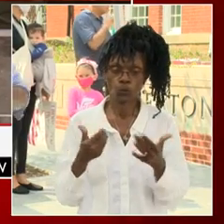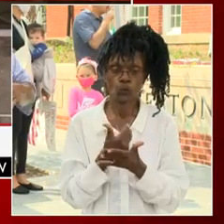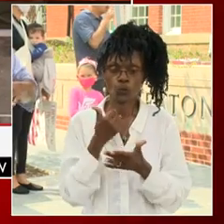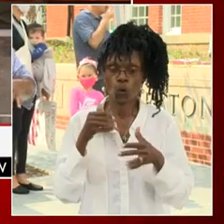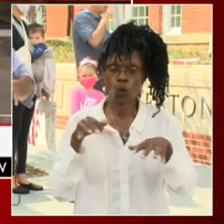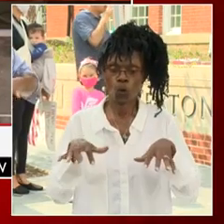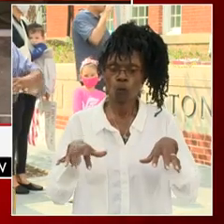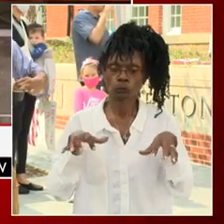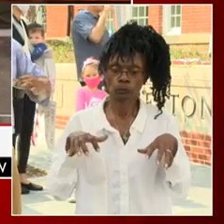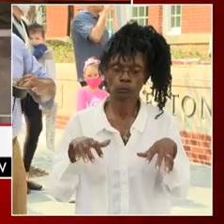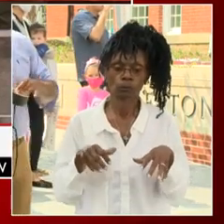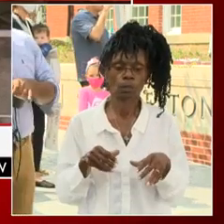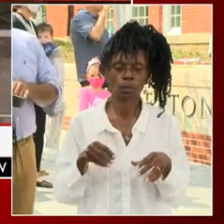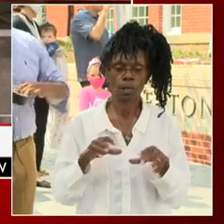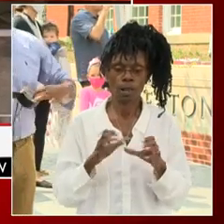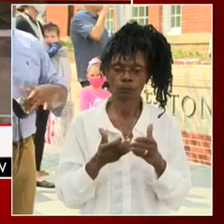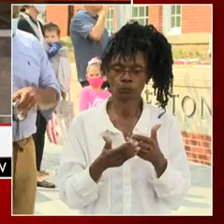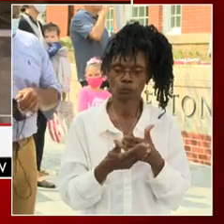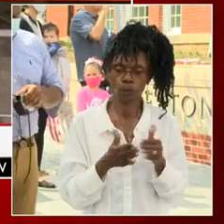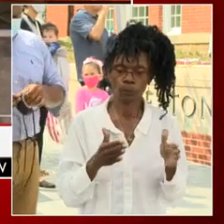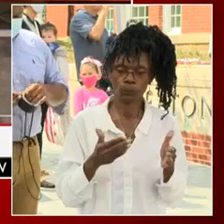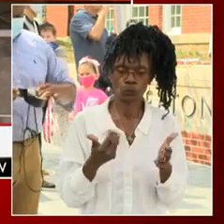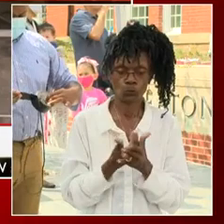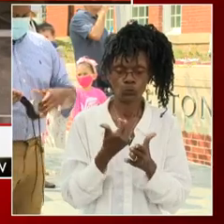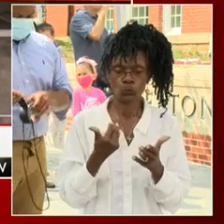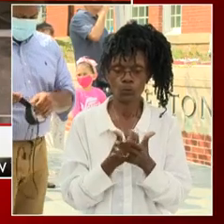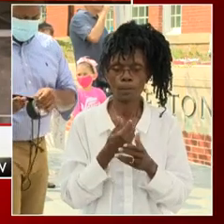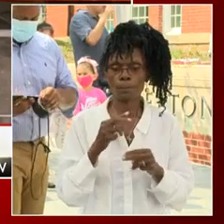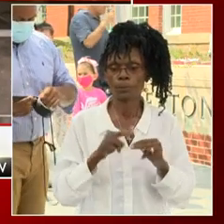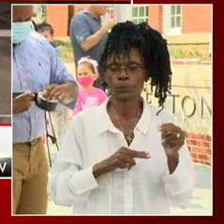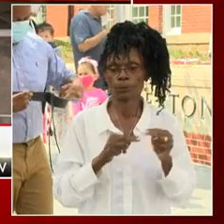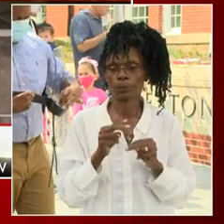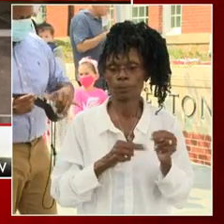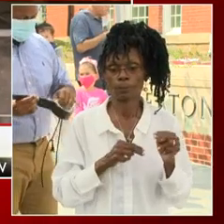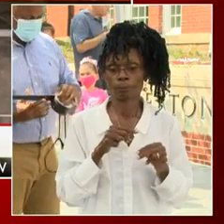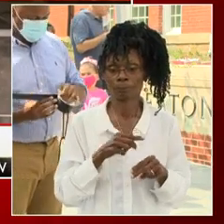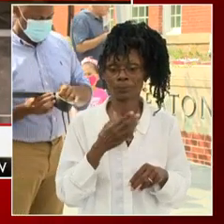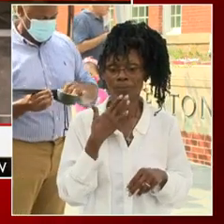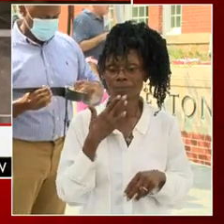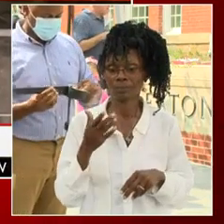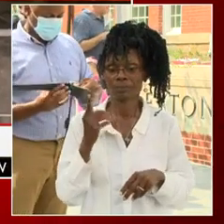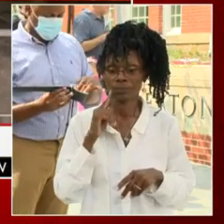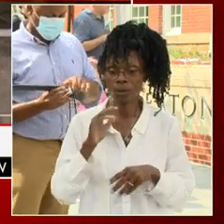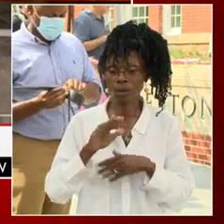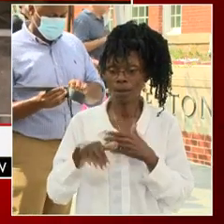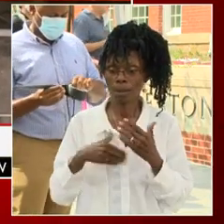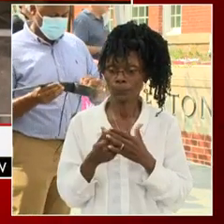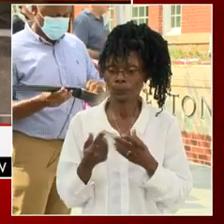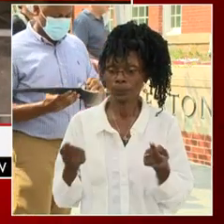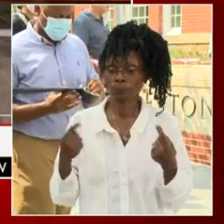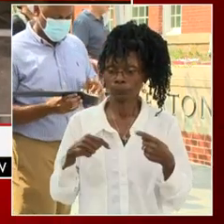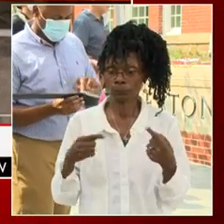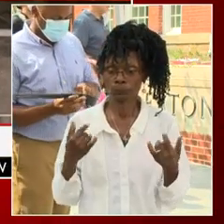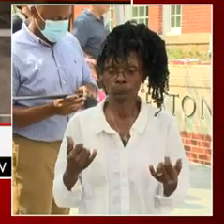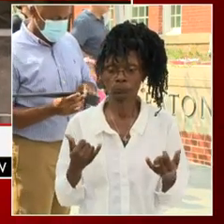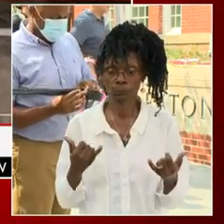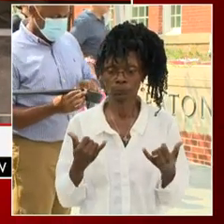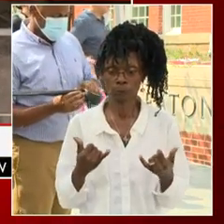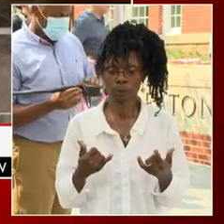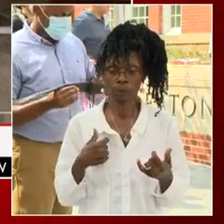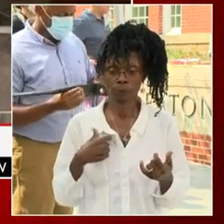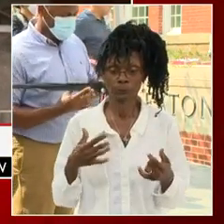updated building. Thank you all for being here today. It is my honor to welcome